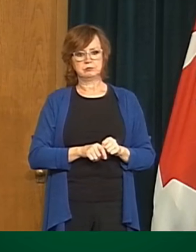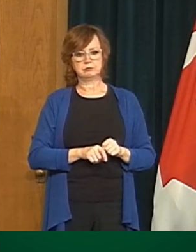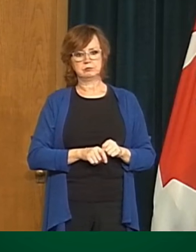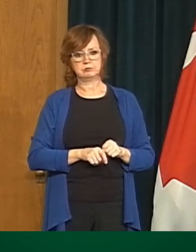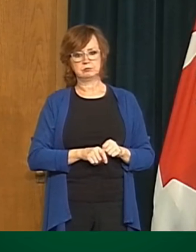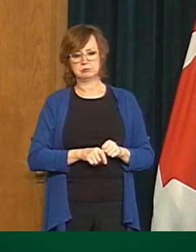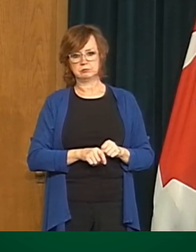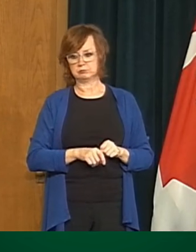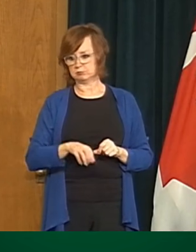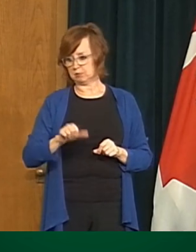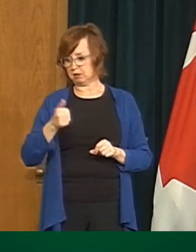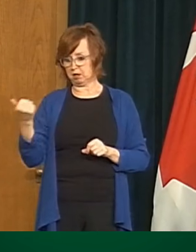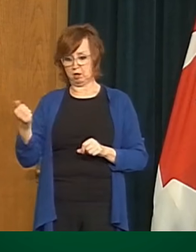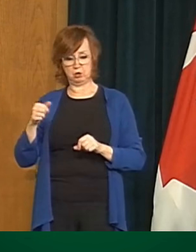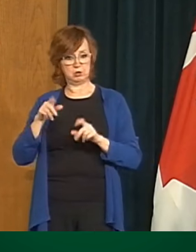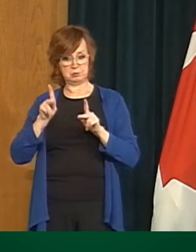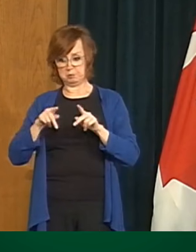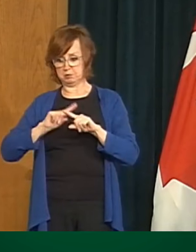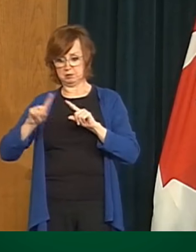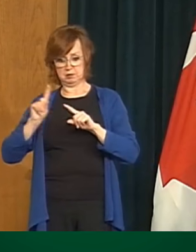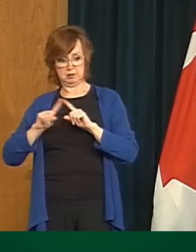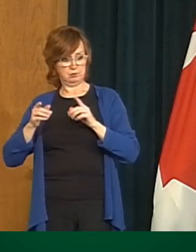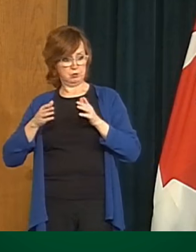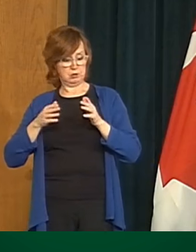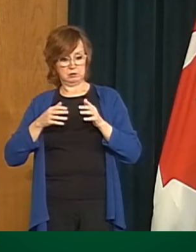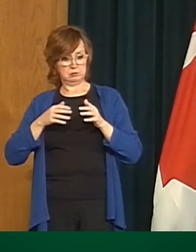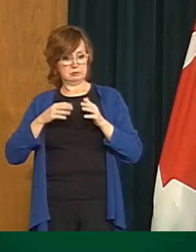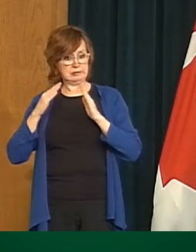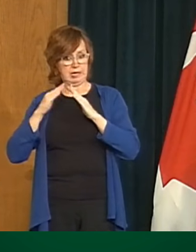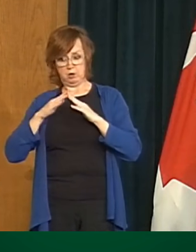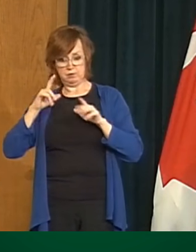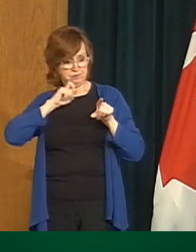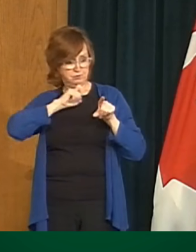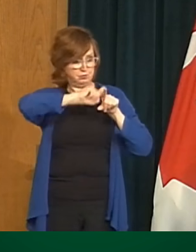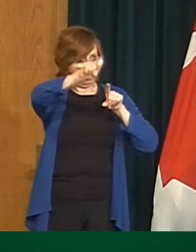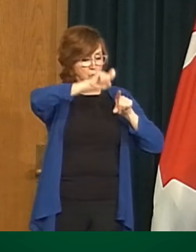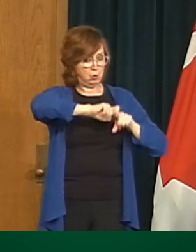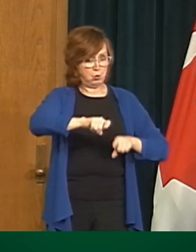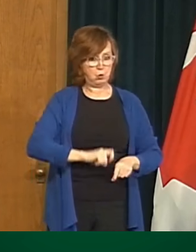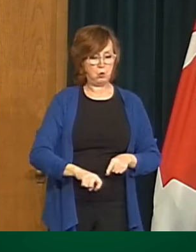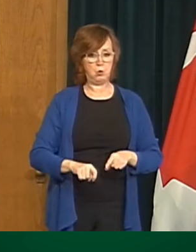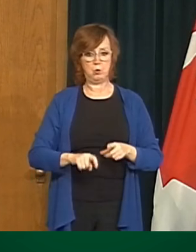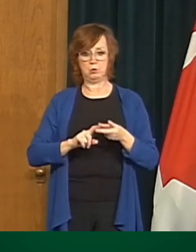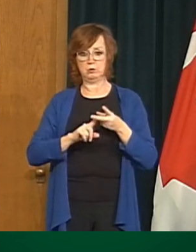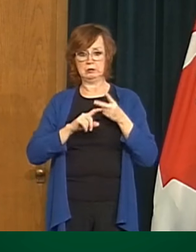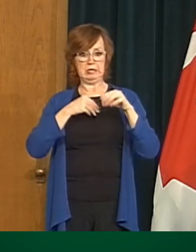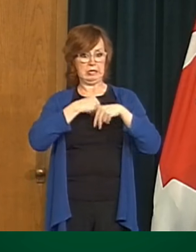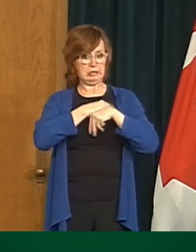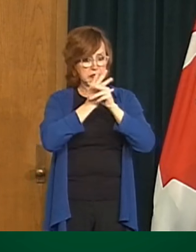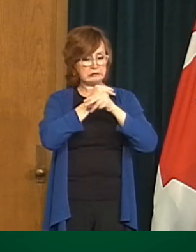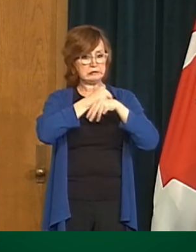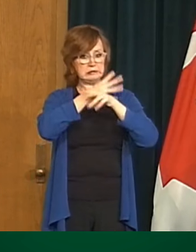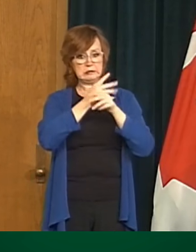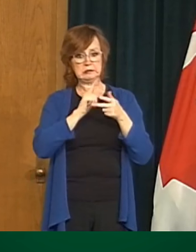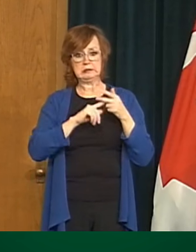people that are not in the community through digital means or a good old-fashioned telephone on the